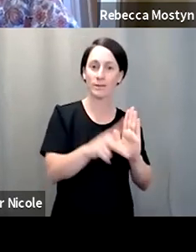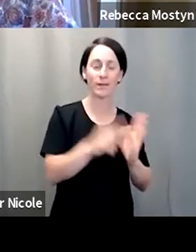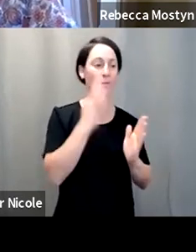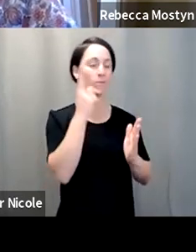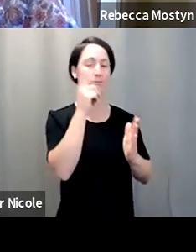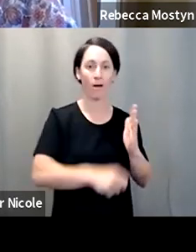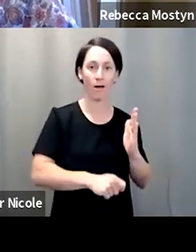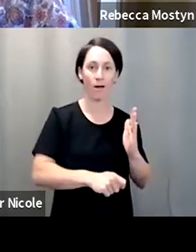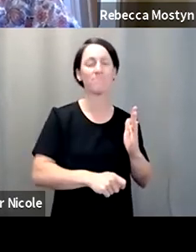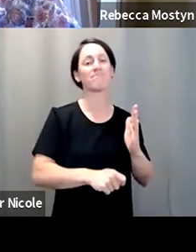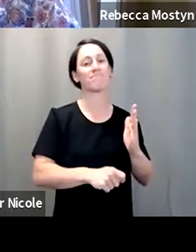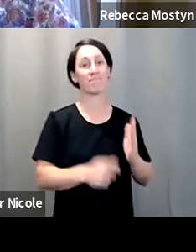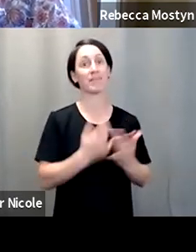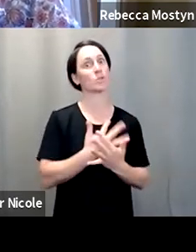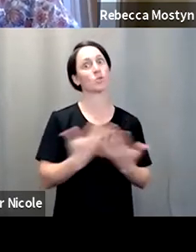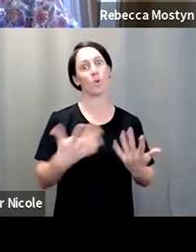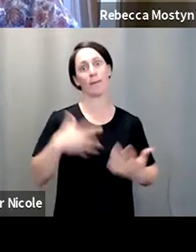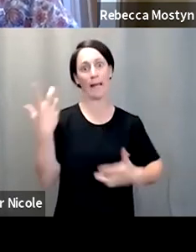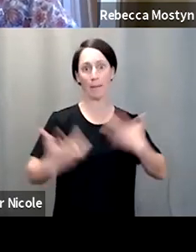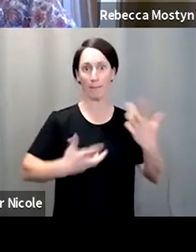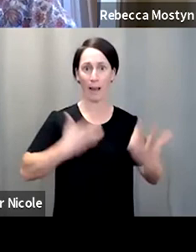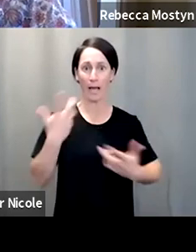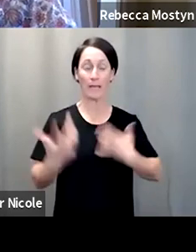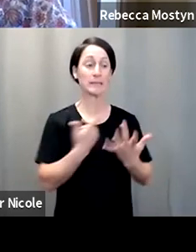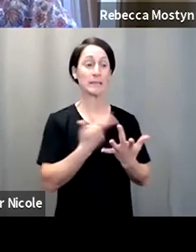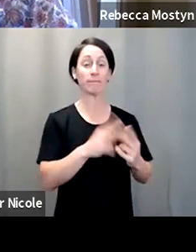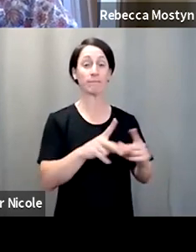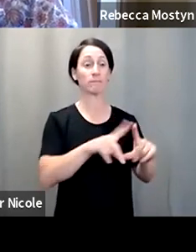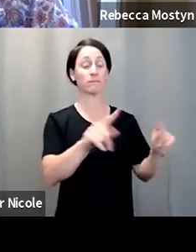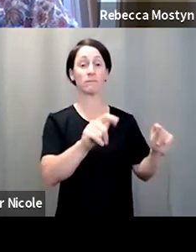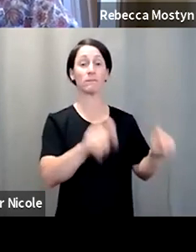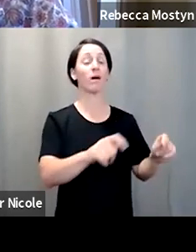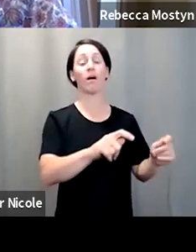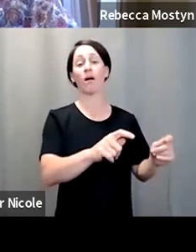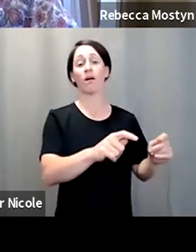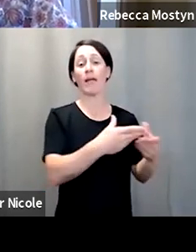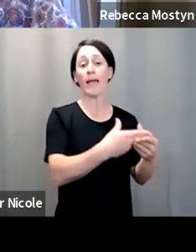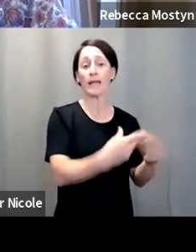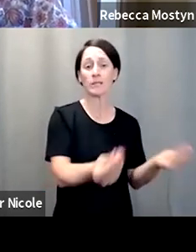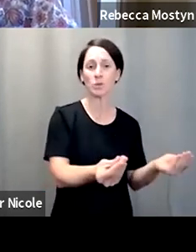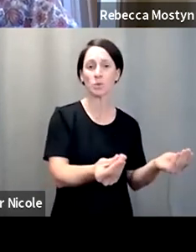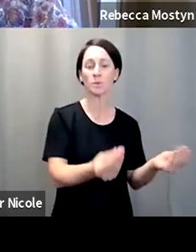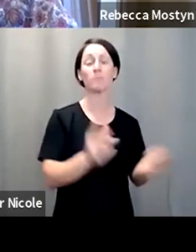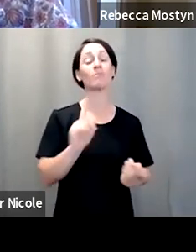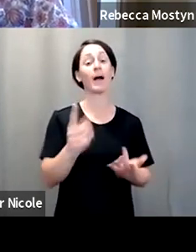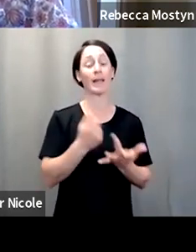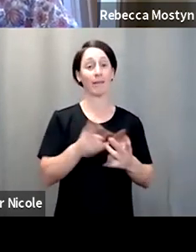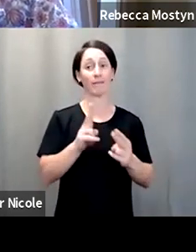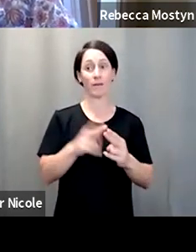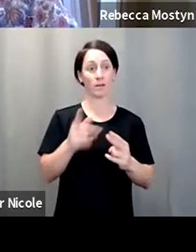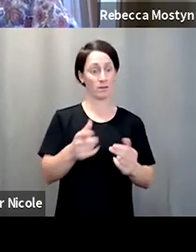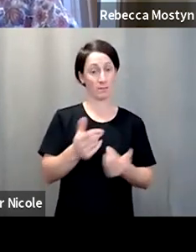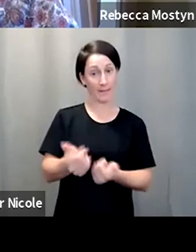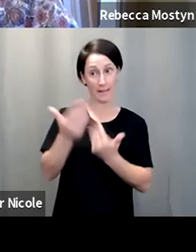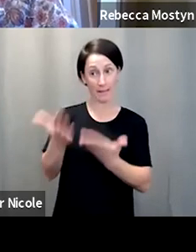the incidence of complaints and audiences where they are provided with excellent